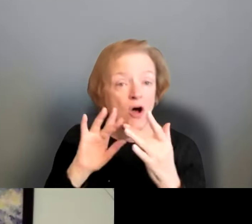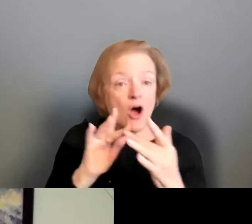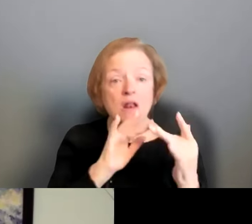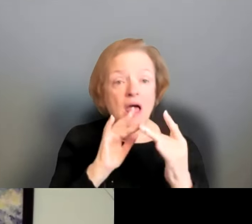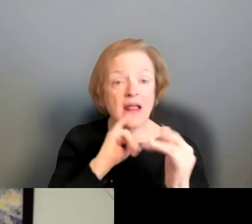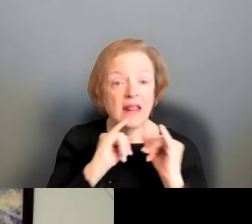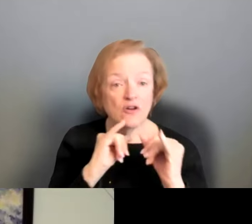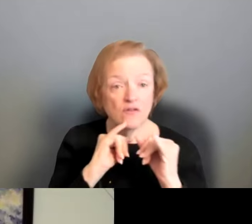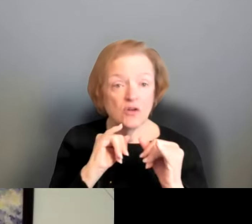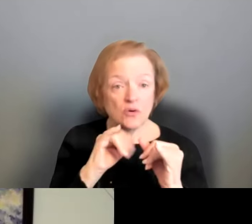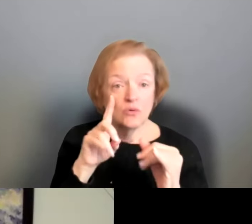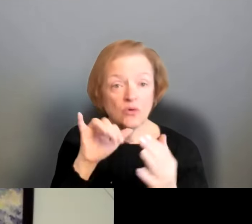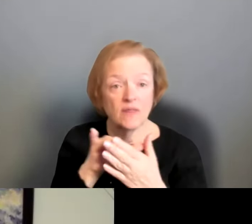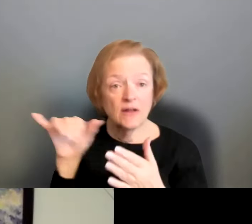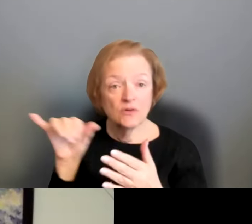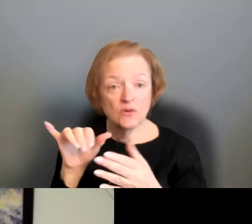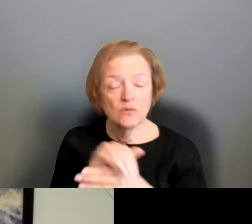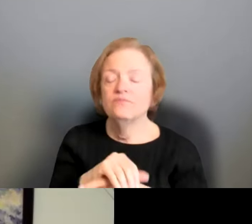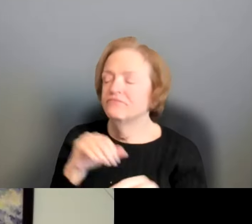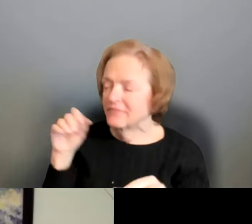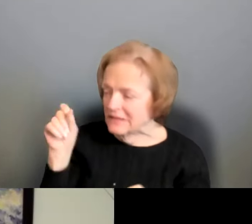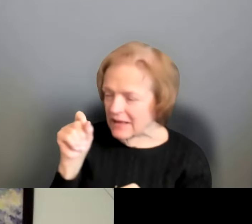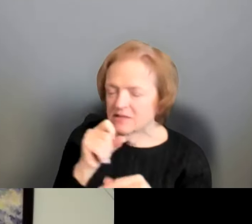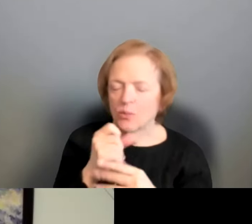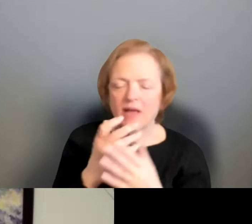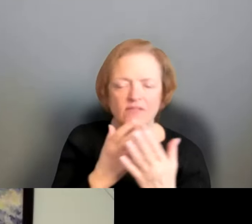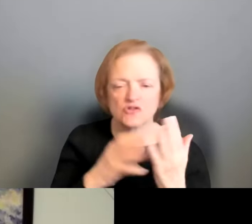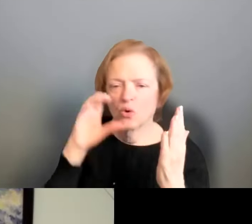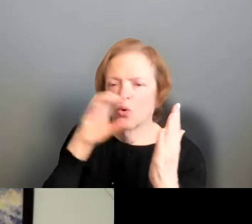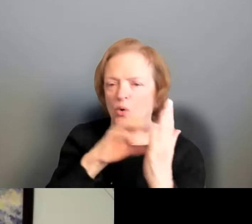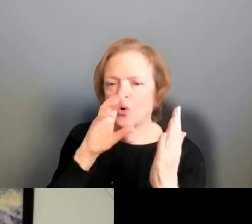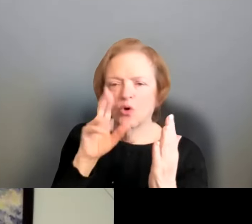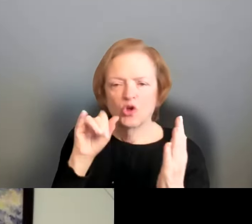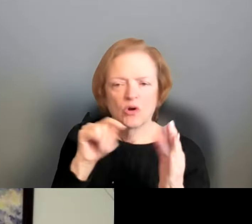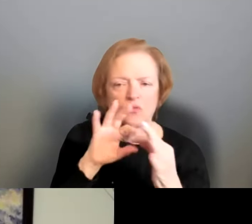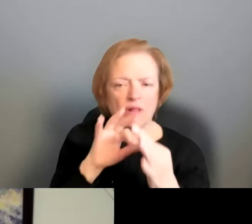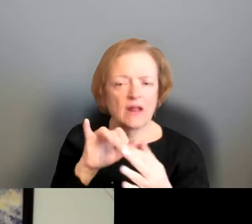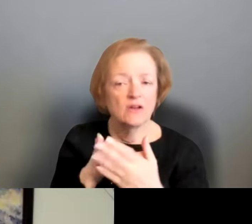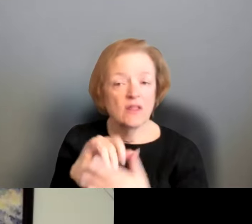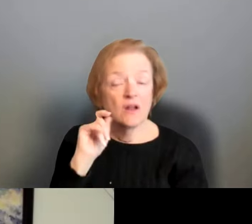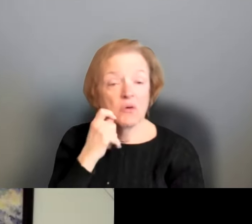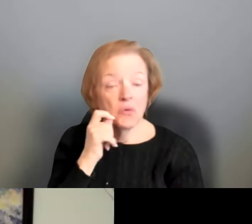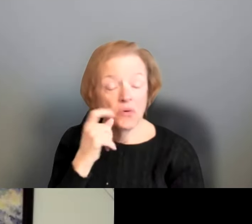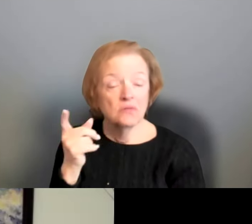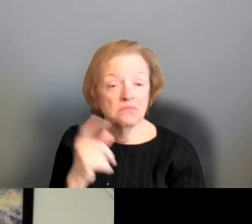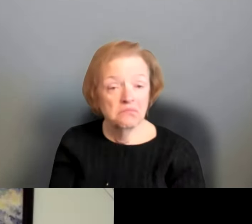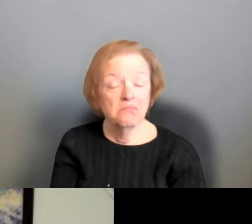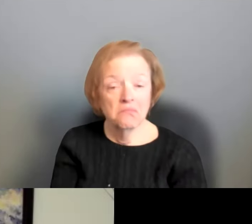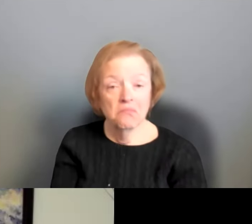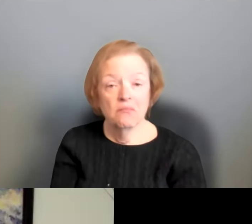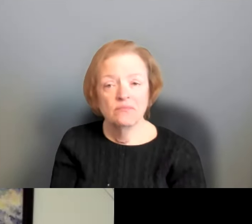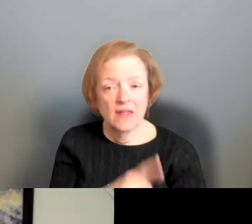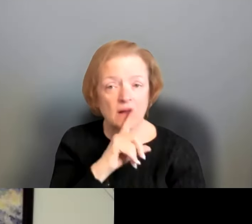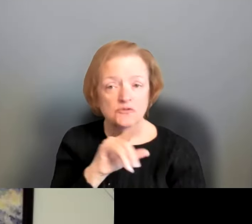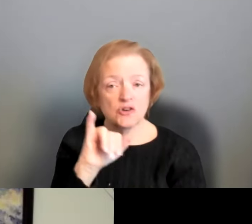that? We do. We have a whole module devoted to online. Cool. Yeah. Cool. Yeah. And I'm sure IT is,